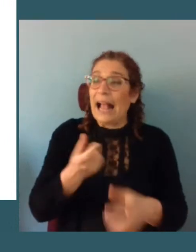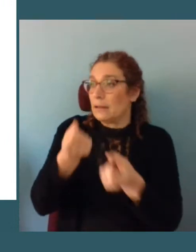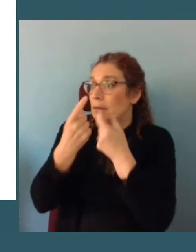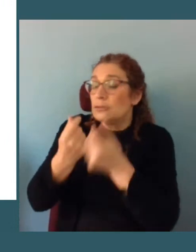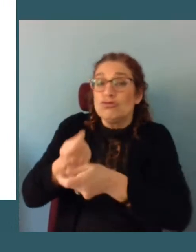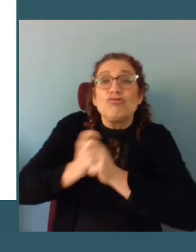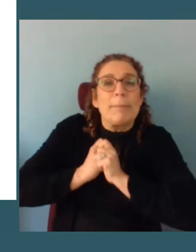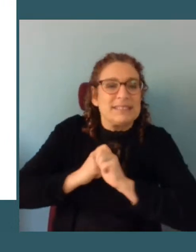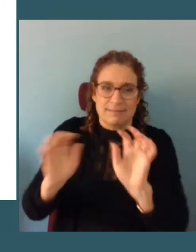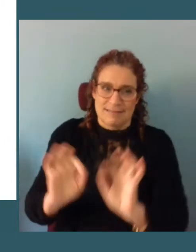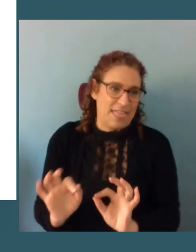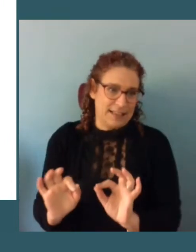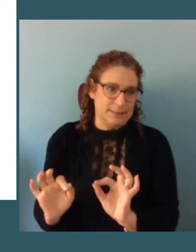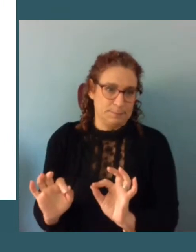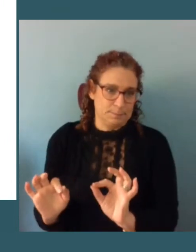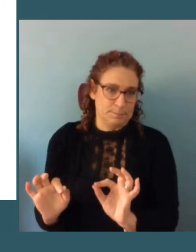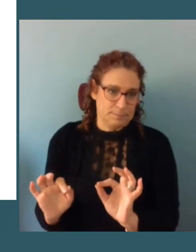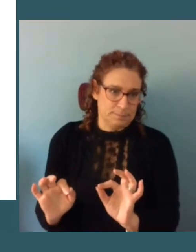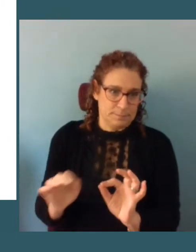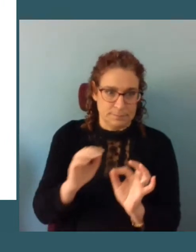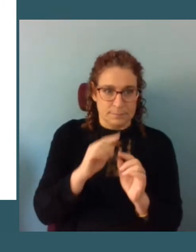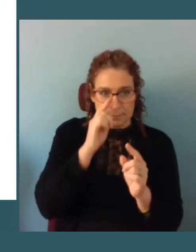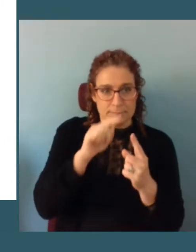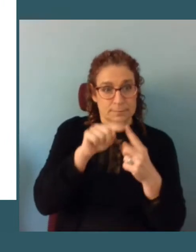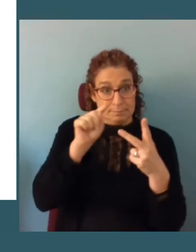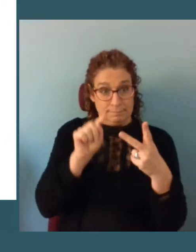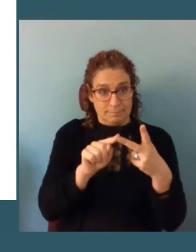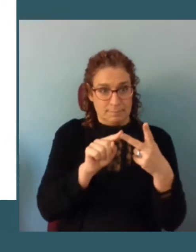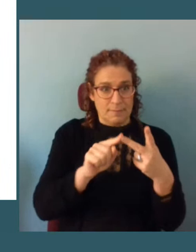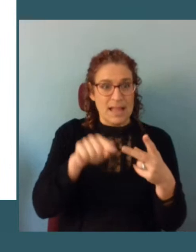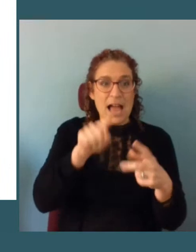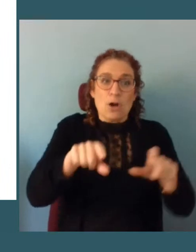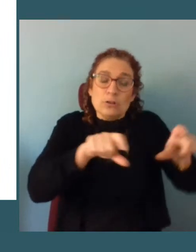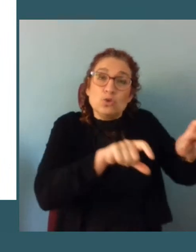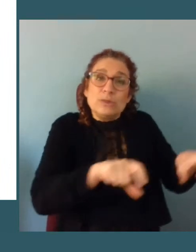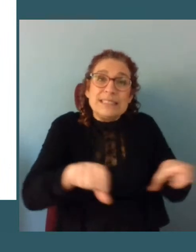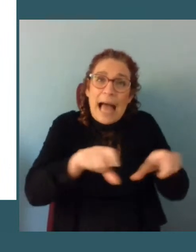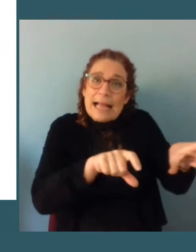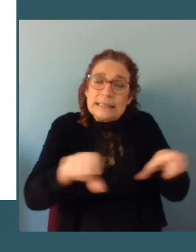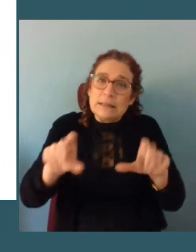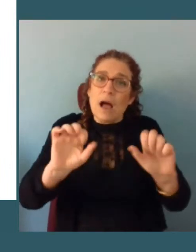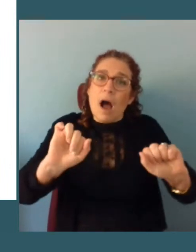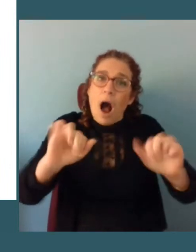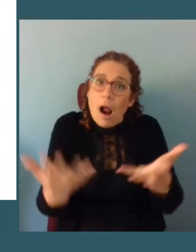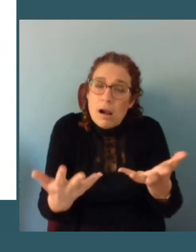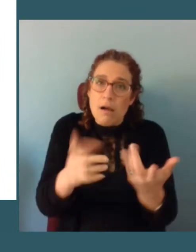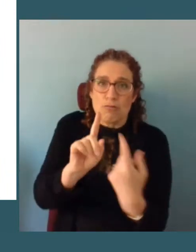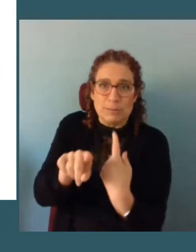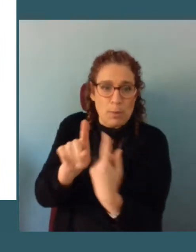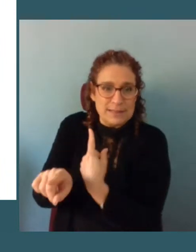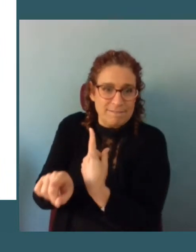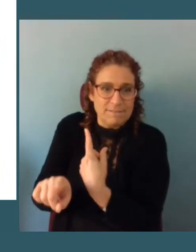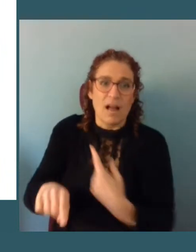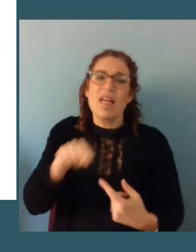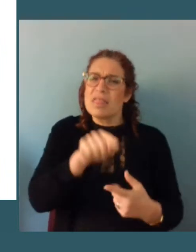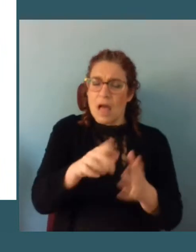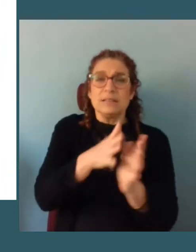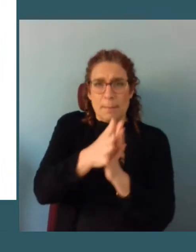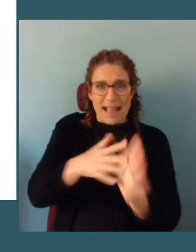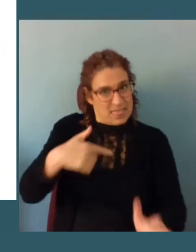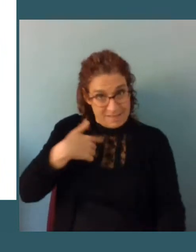Sustained unresponsiveness. This is a term used in infants where peanut has been given